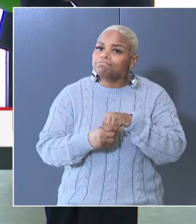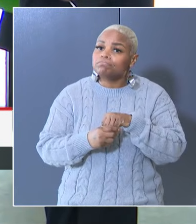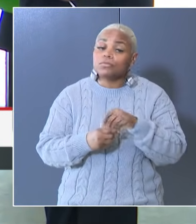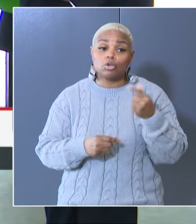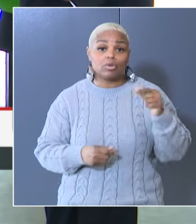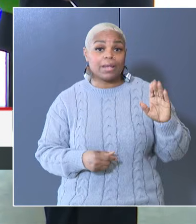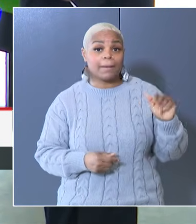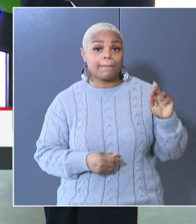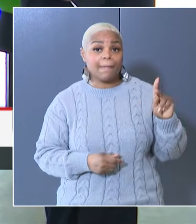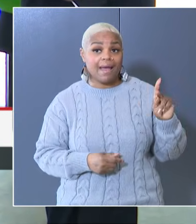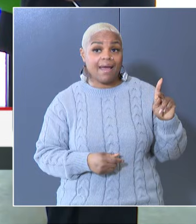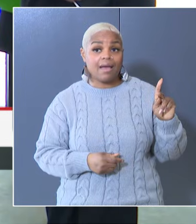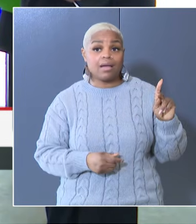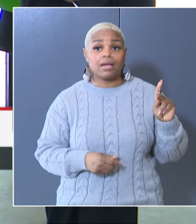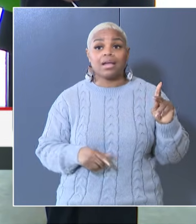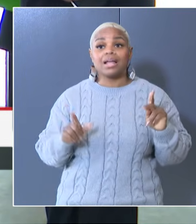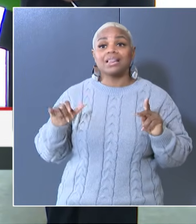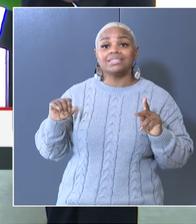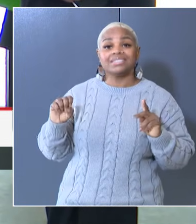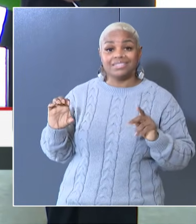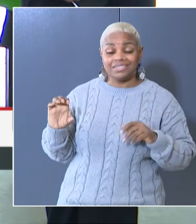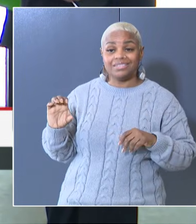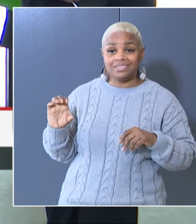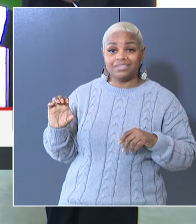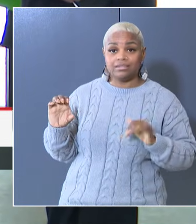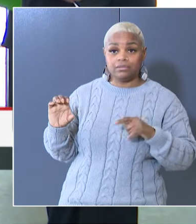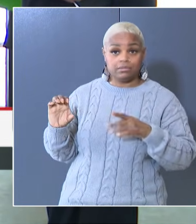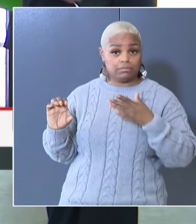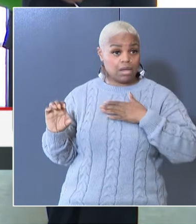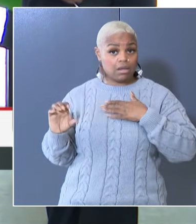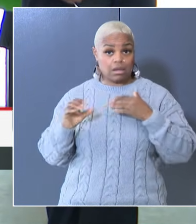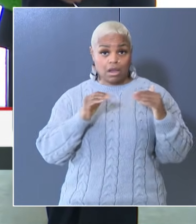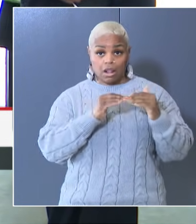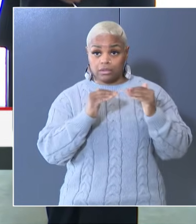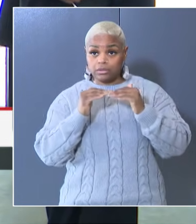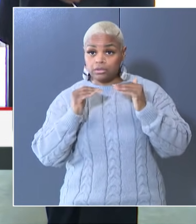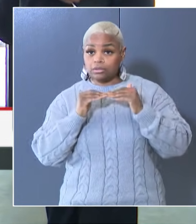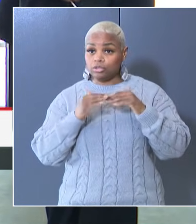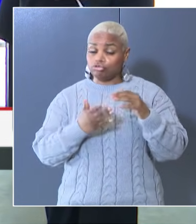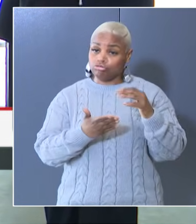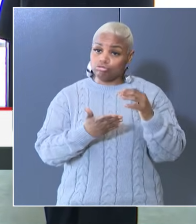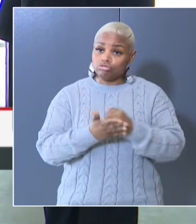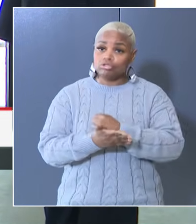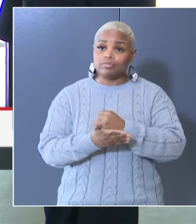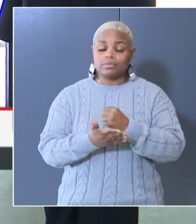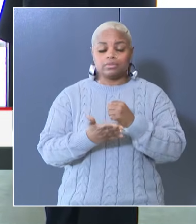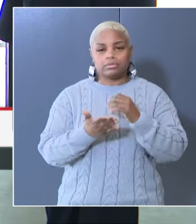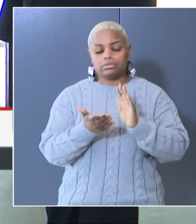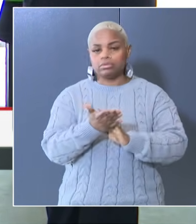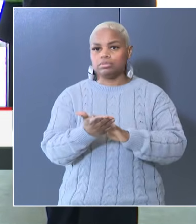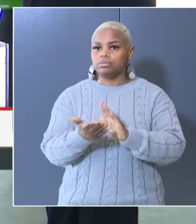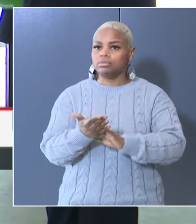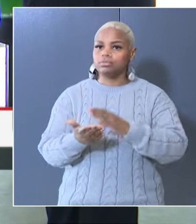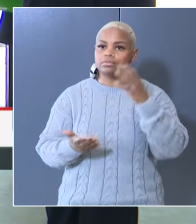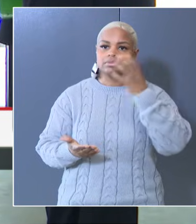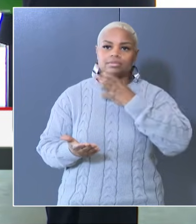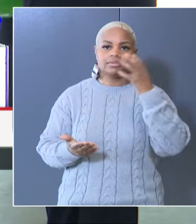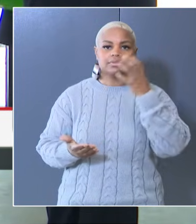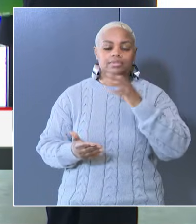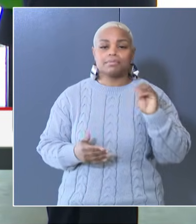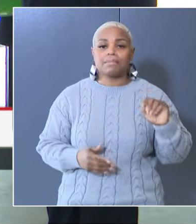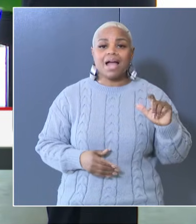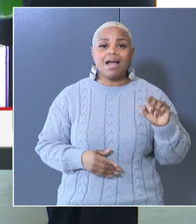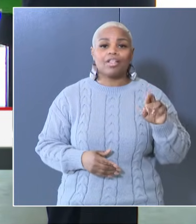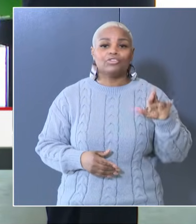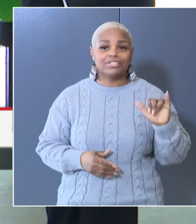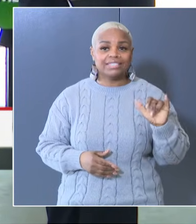LISC. My colleague Melanie Stern deserves her own round of applause for all the work she did on this deal.